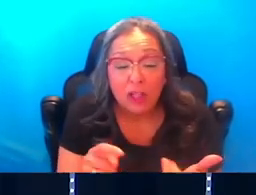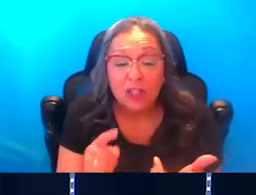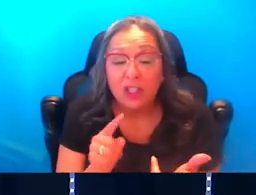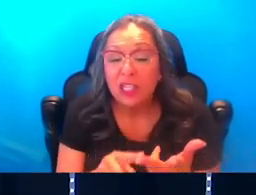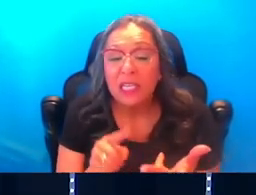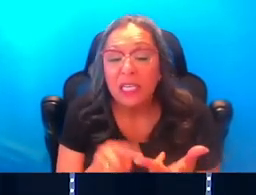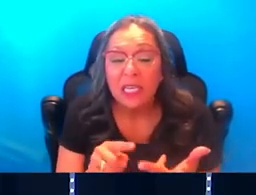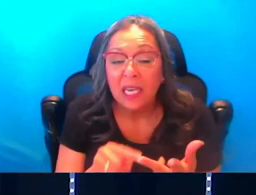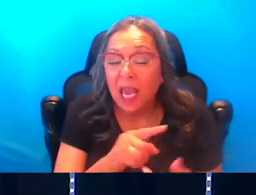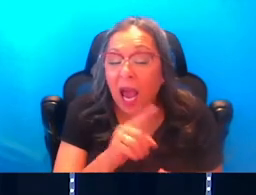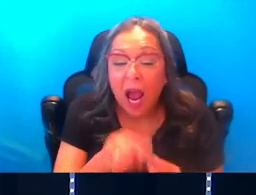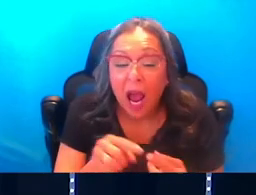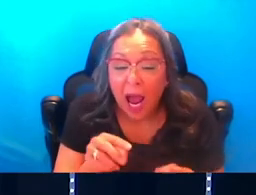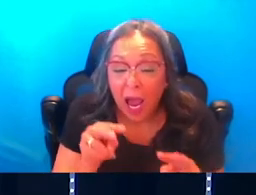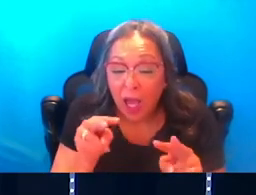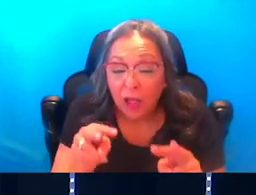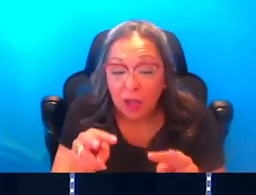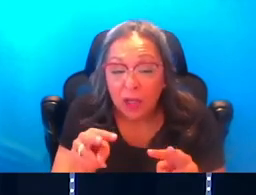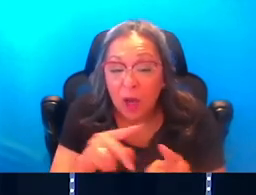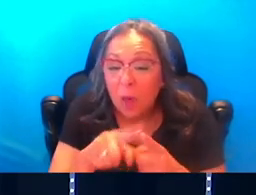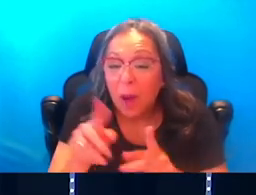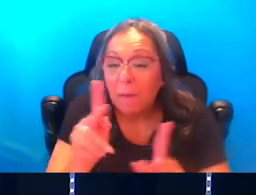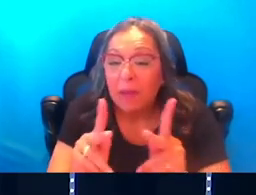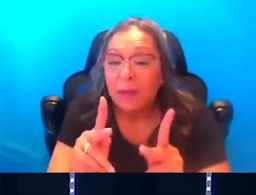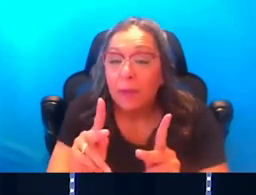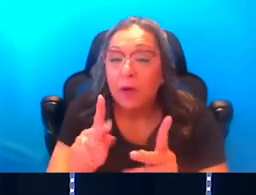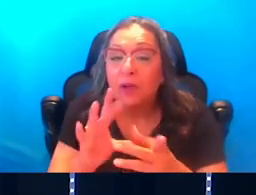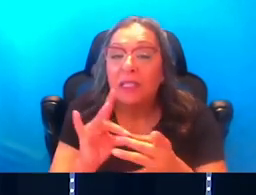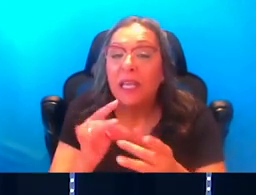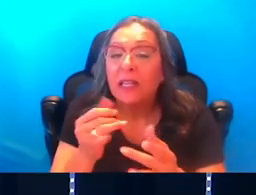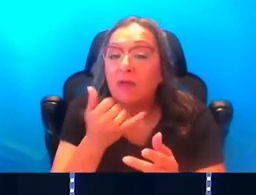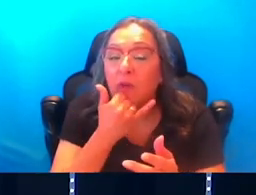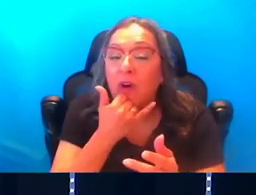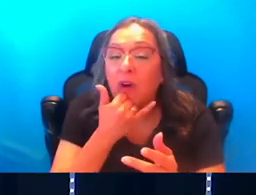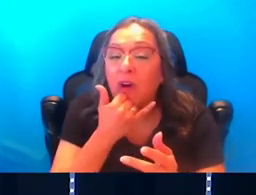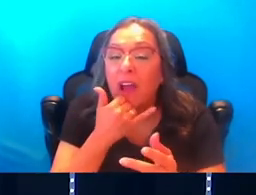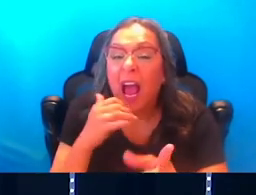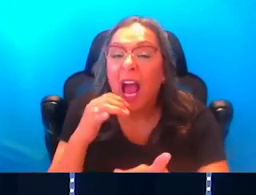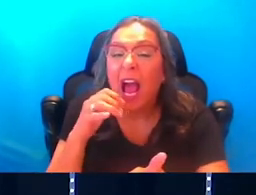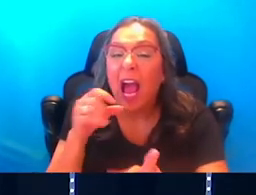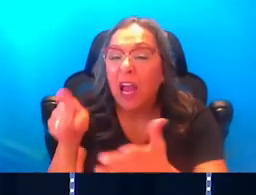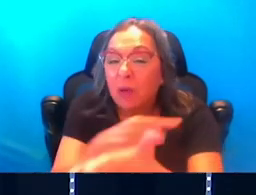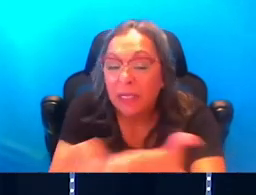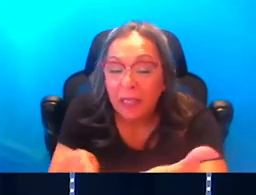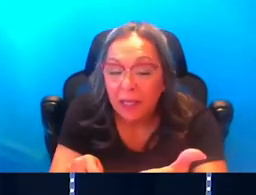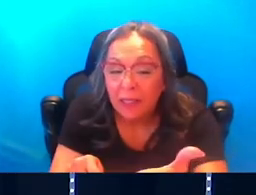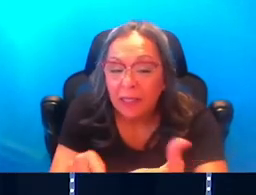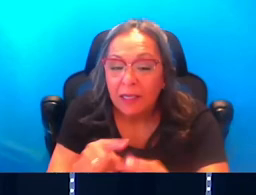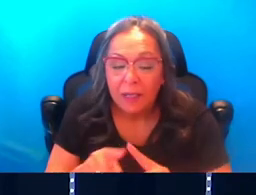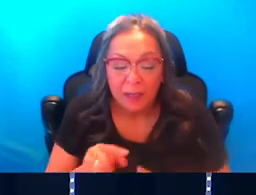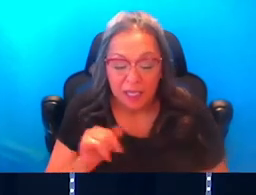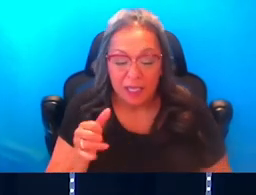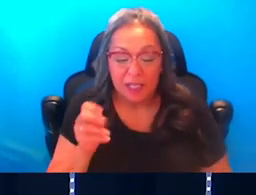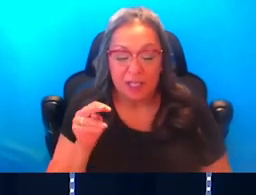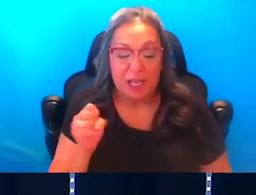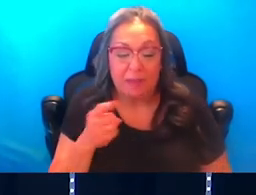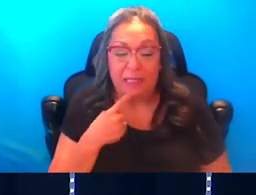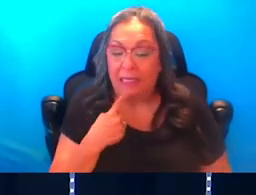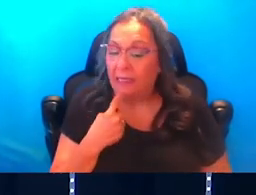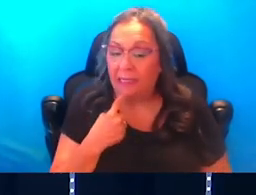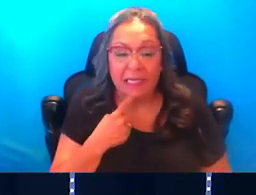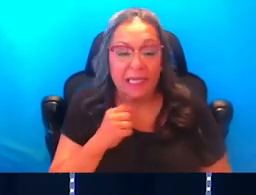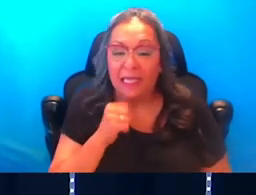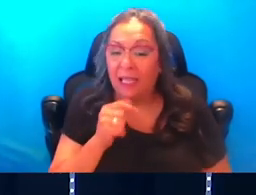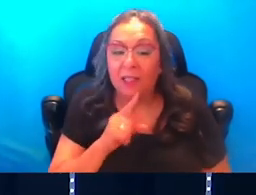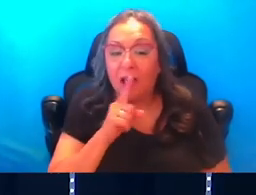stuff wrong. James is like, that's not real faith. So he breaks it down three ways is what he's